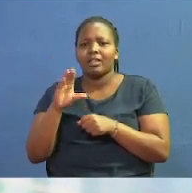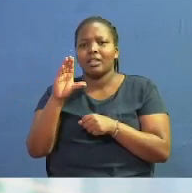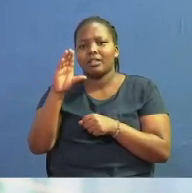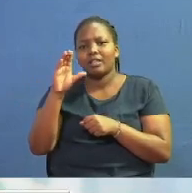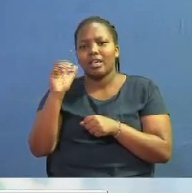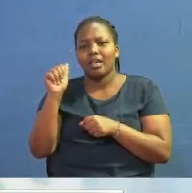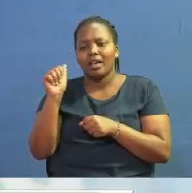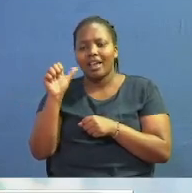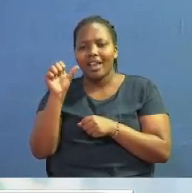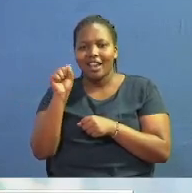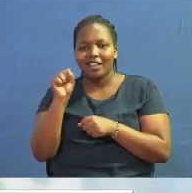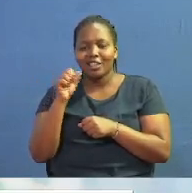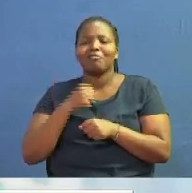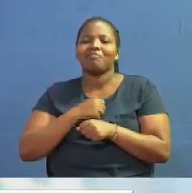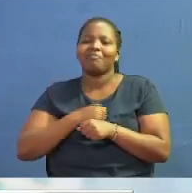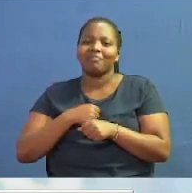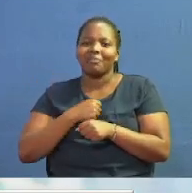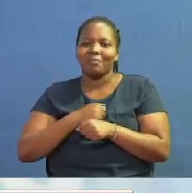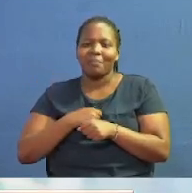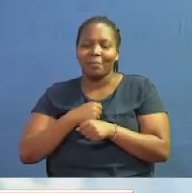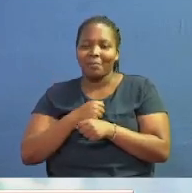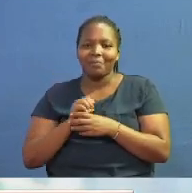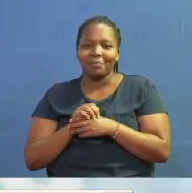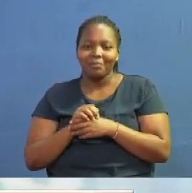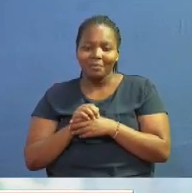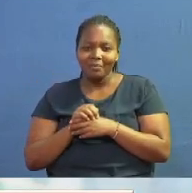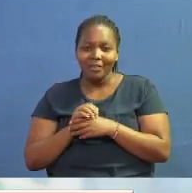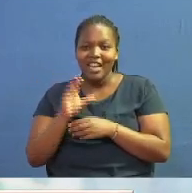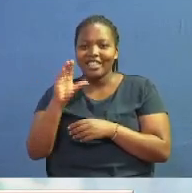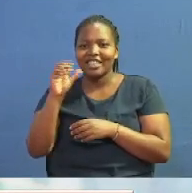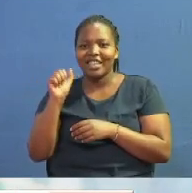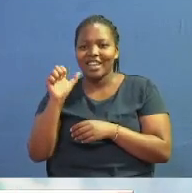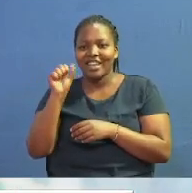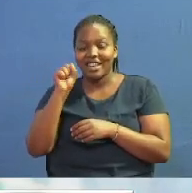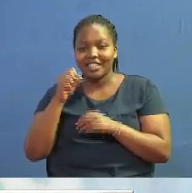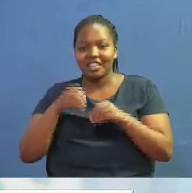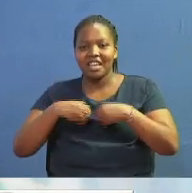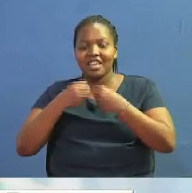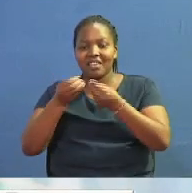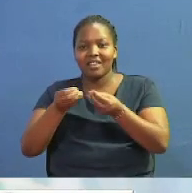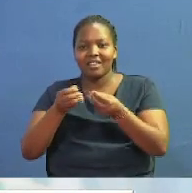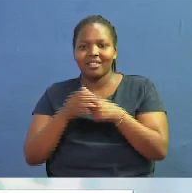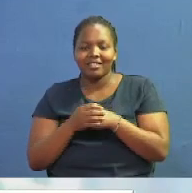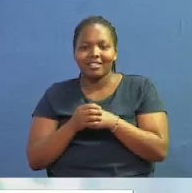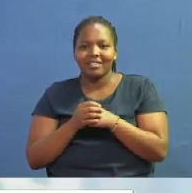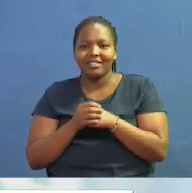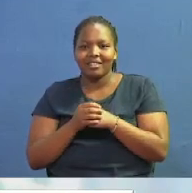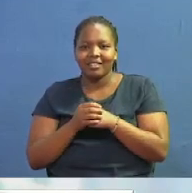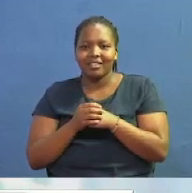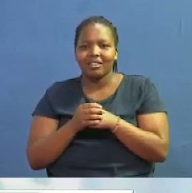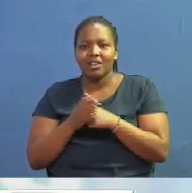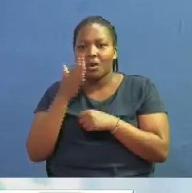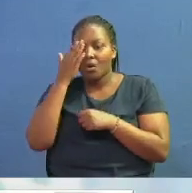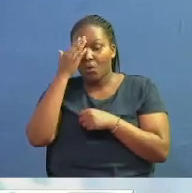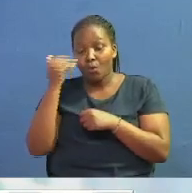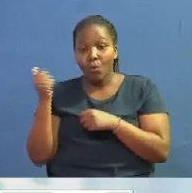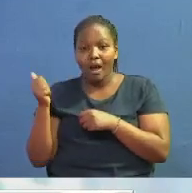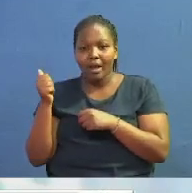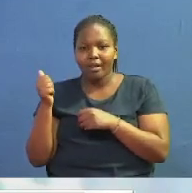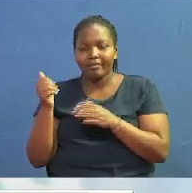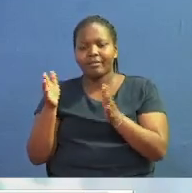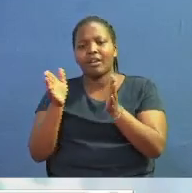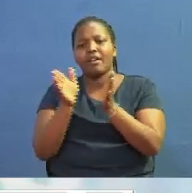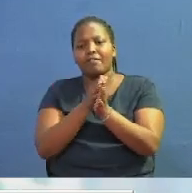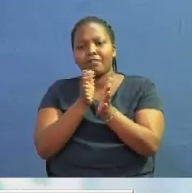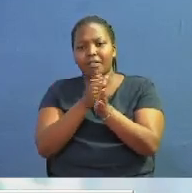secretaries that have been appointed or nominated. And people are asking, why are we very fast to